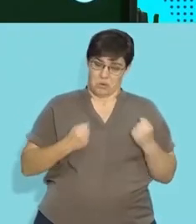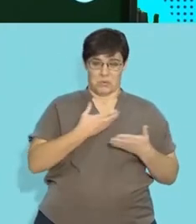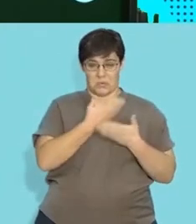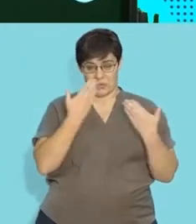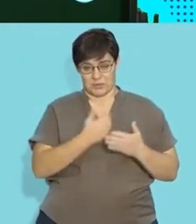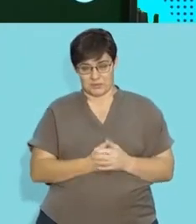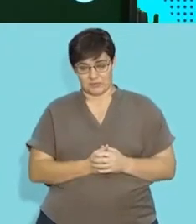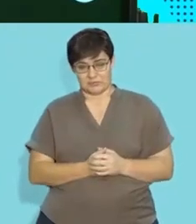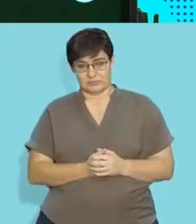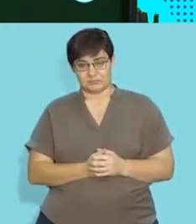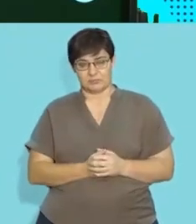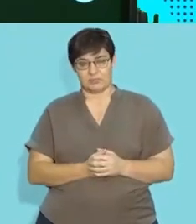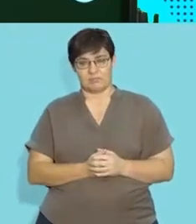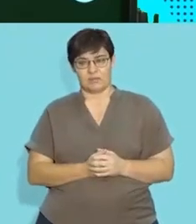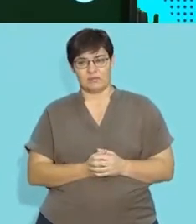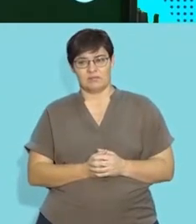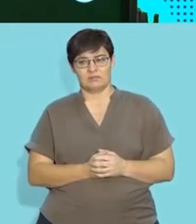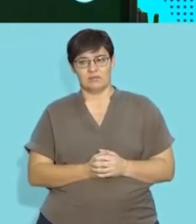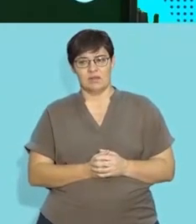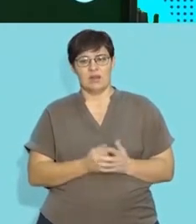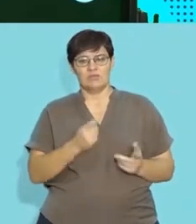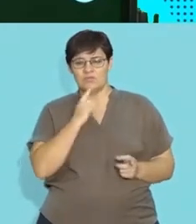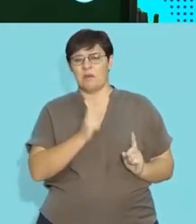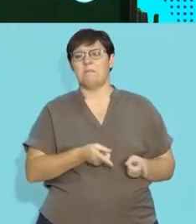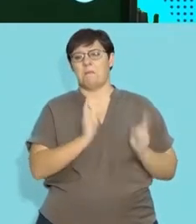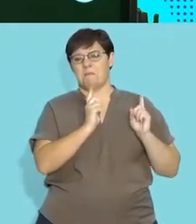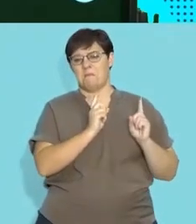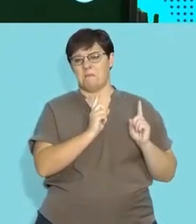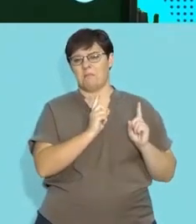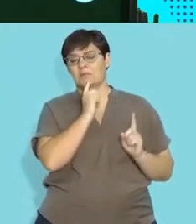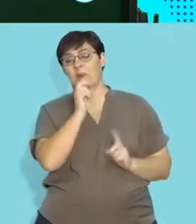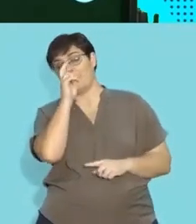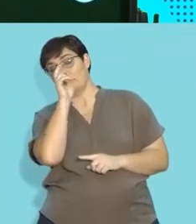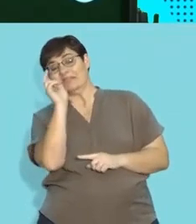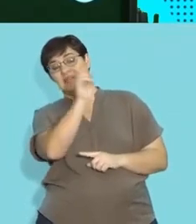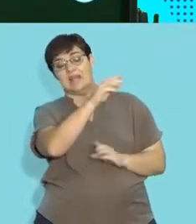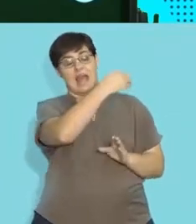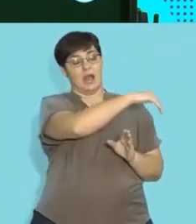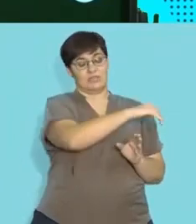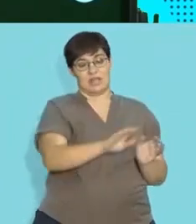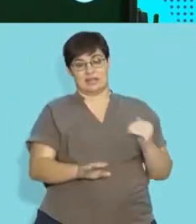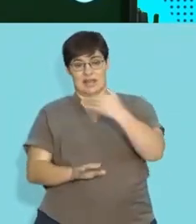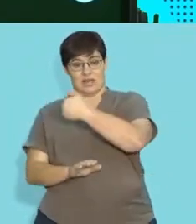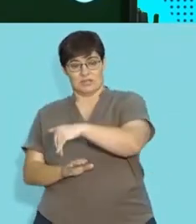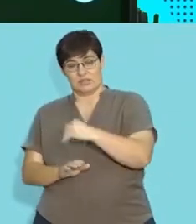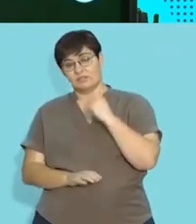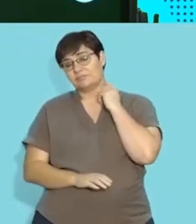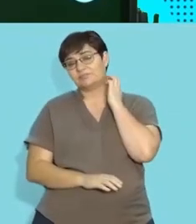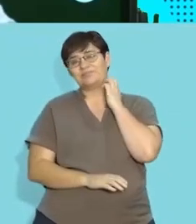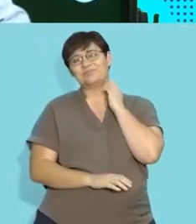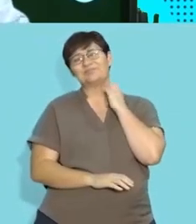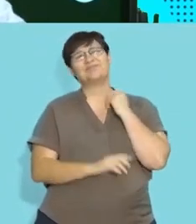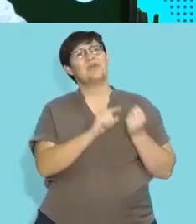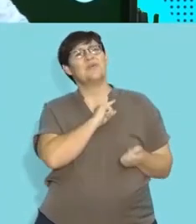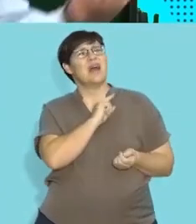extrapolate. We don't, it's too dangerous to predict outside the range, because we don't know